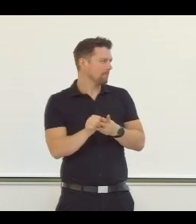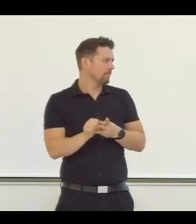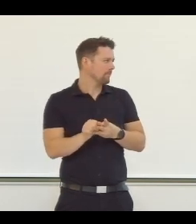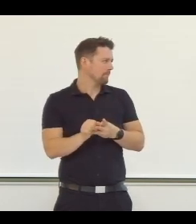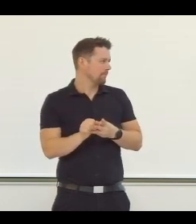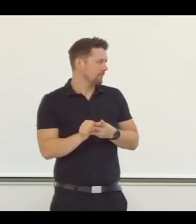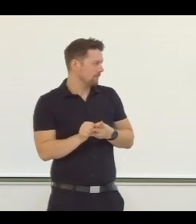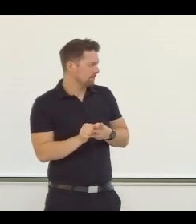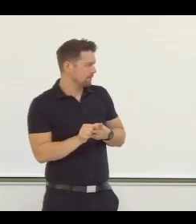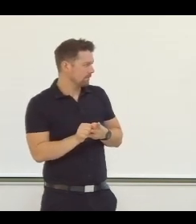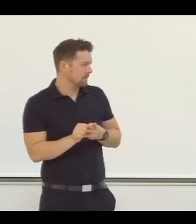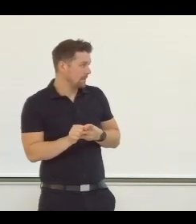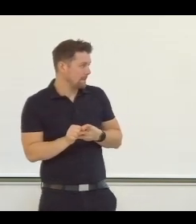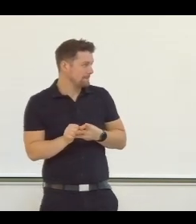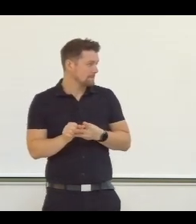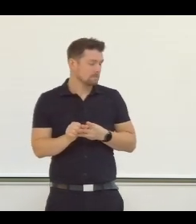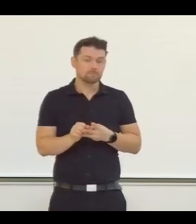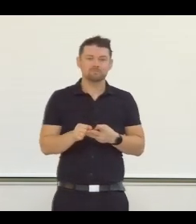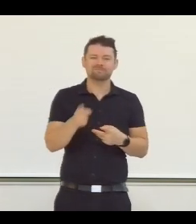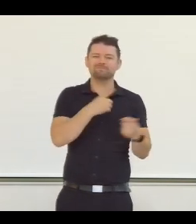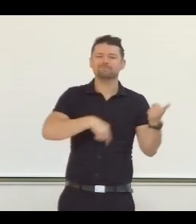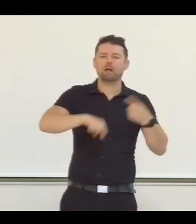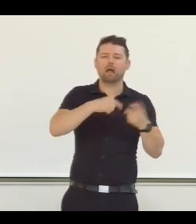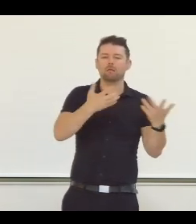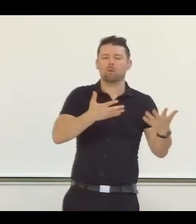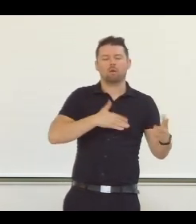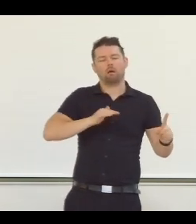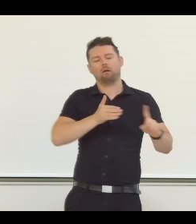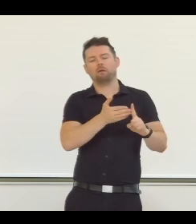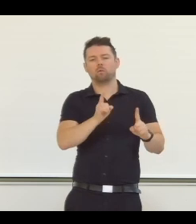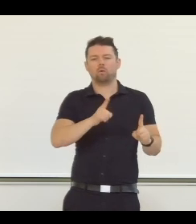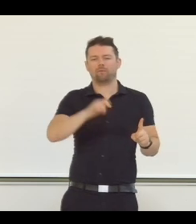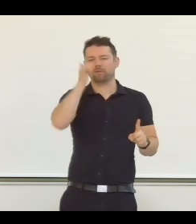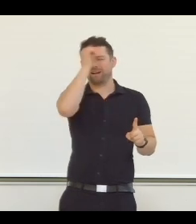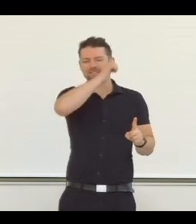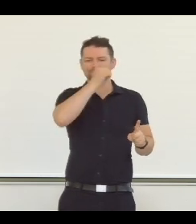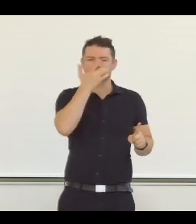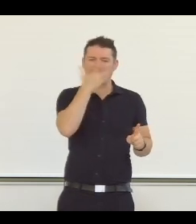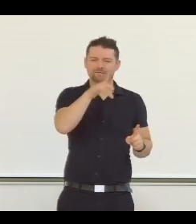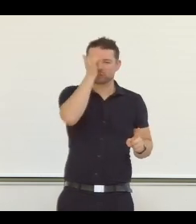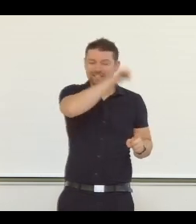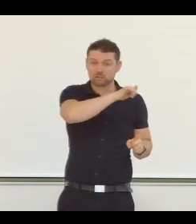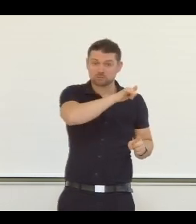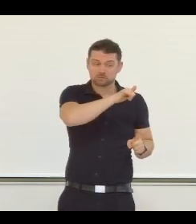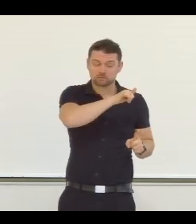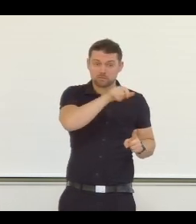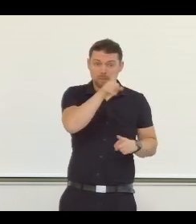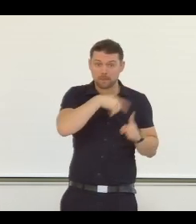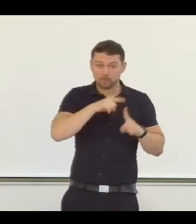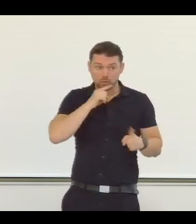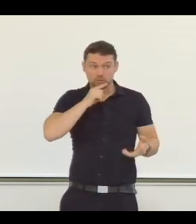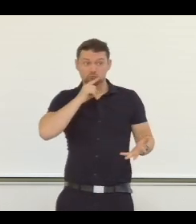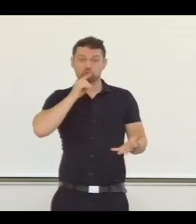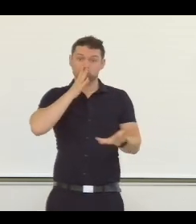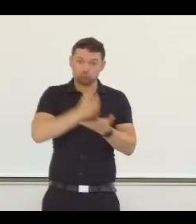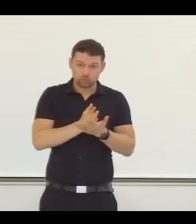mean, everyone is talking about artificial intelligence, but do we actually trust systems that